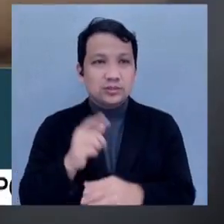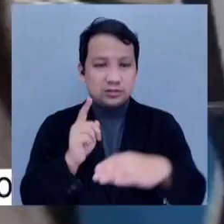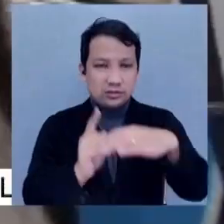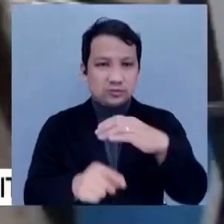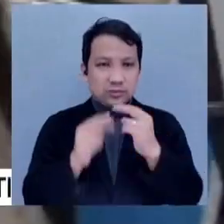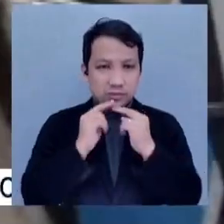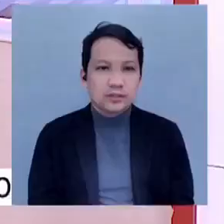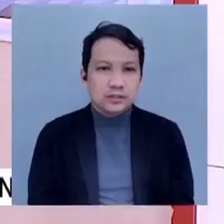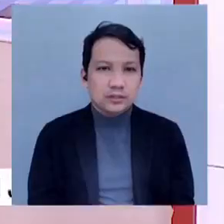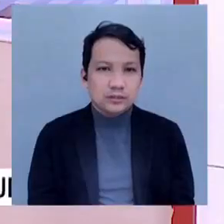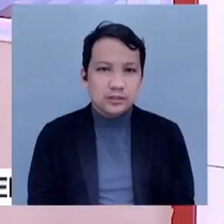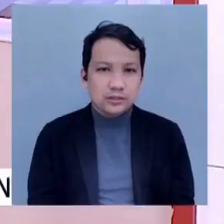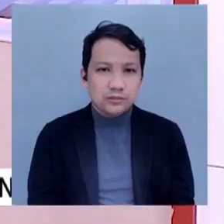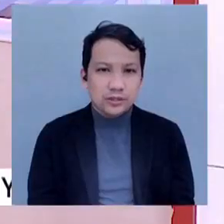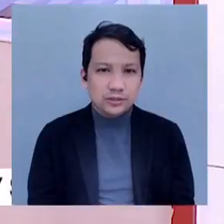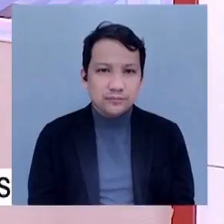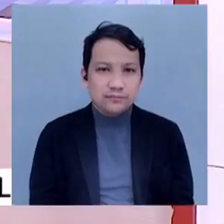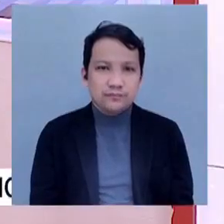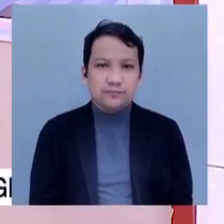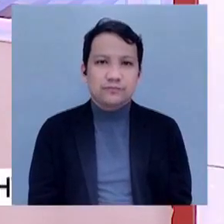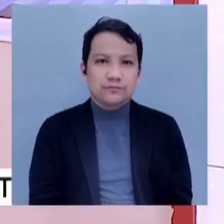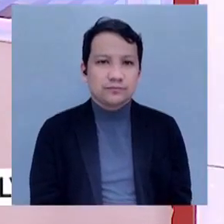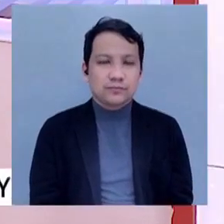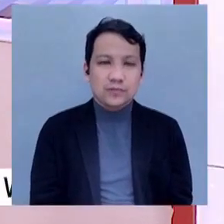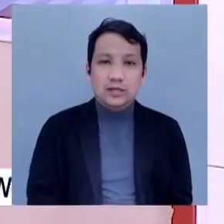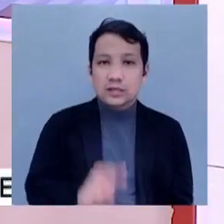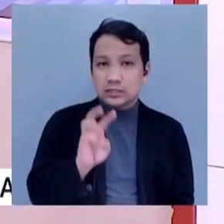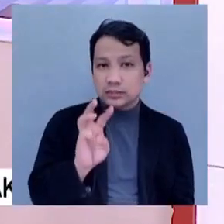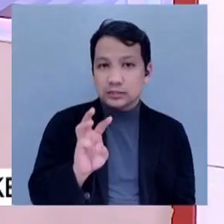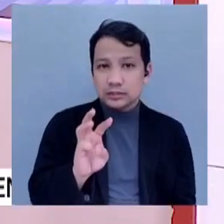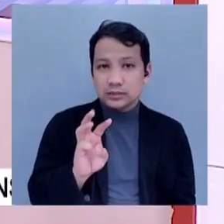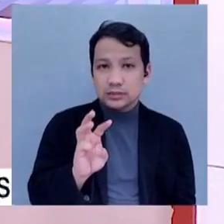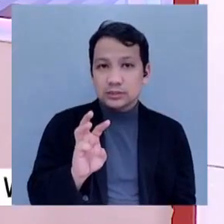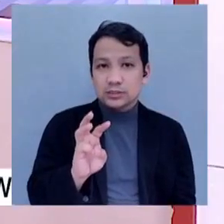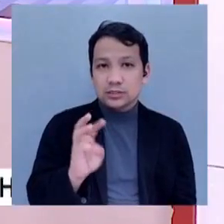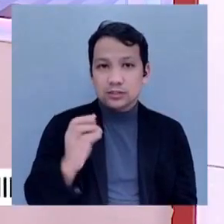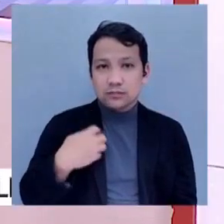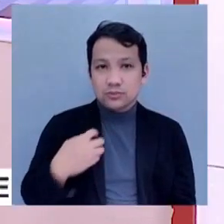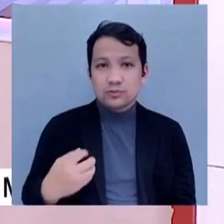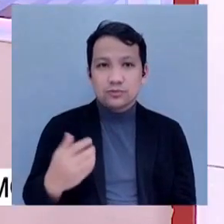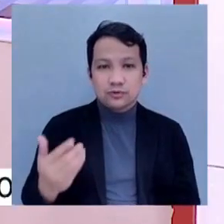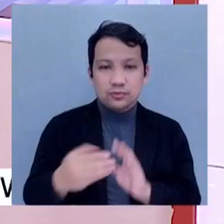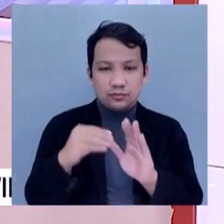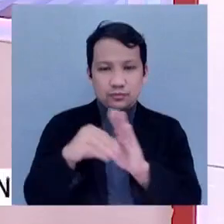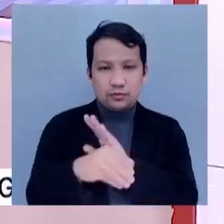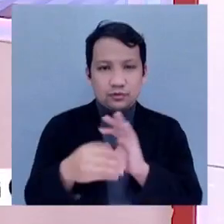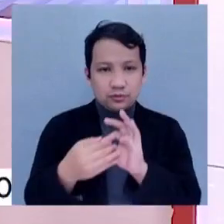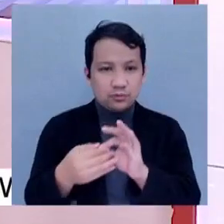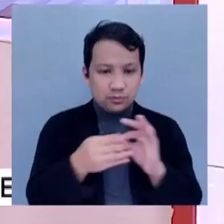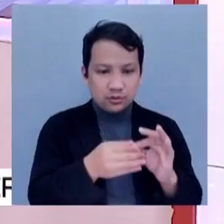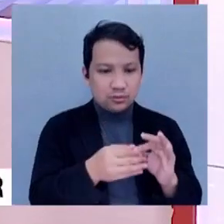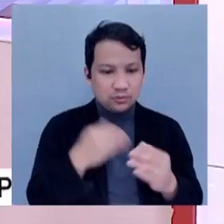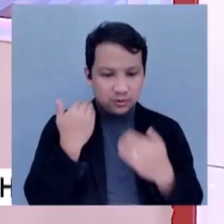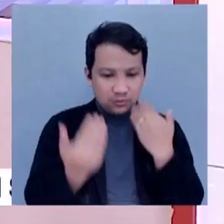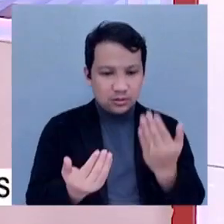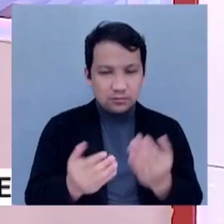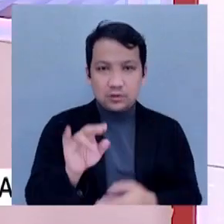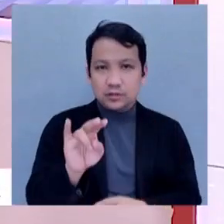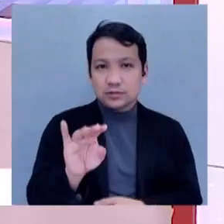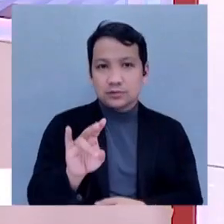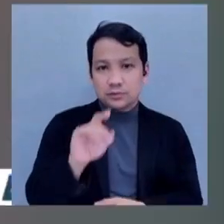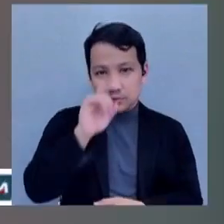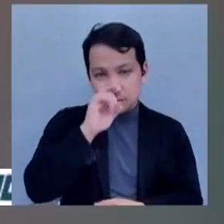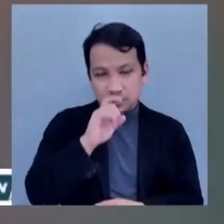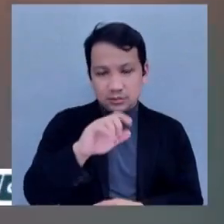News. 6 Navata City policemen now facing murder charges for the death of 17-year-old Jemboy